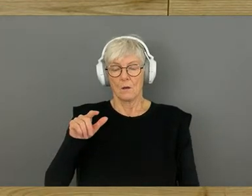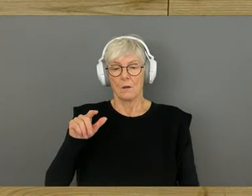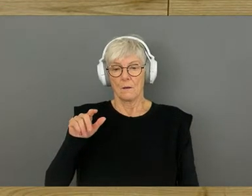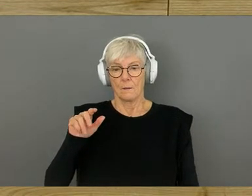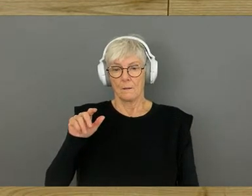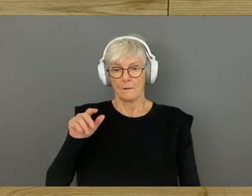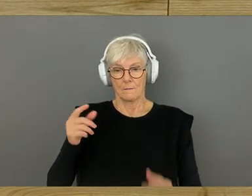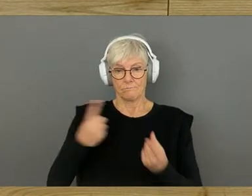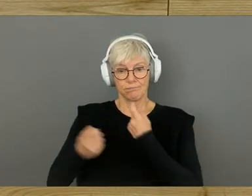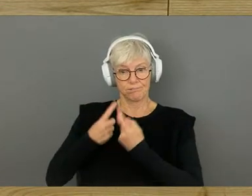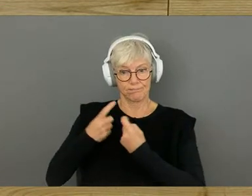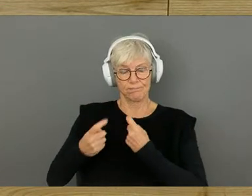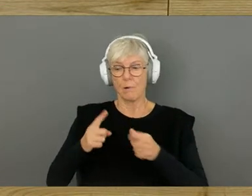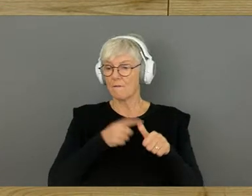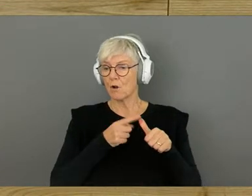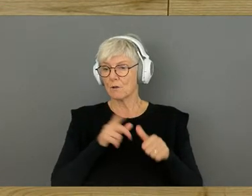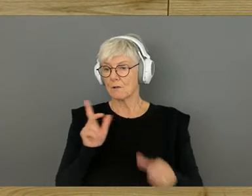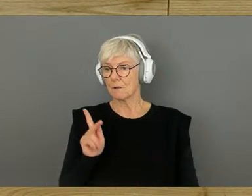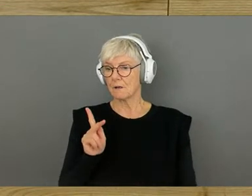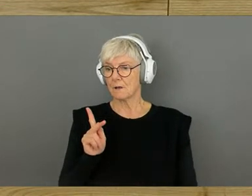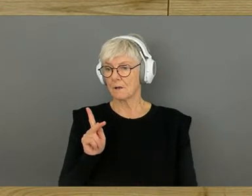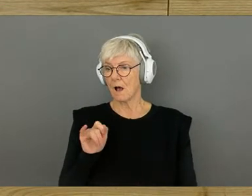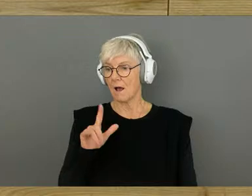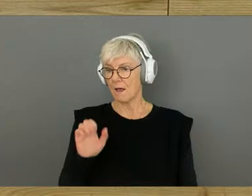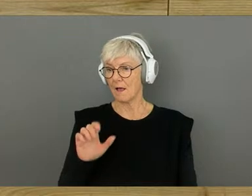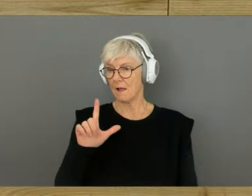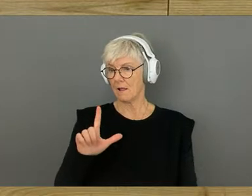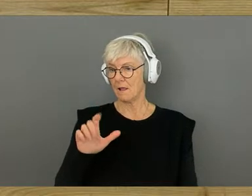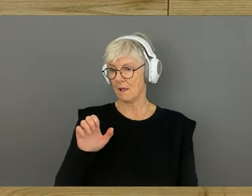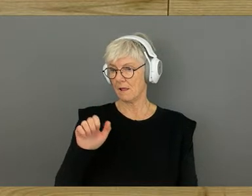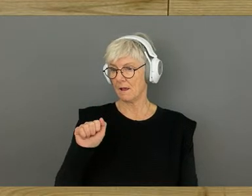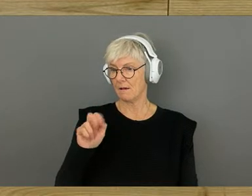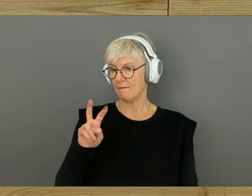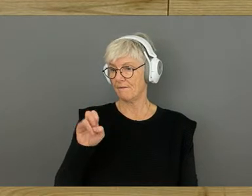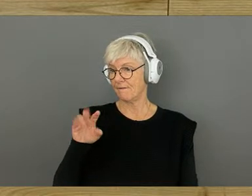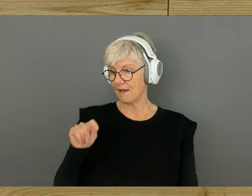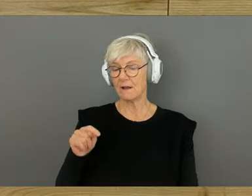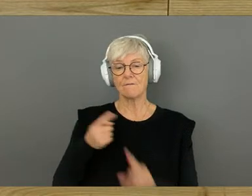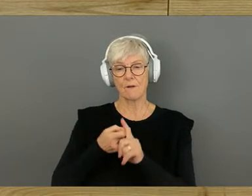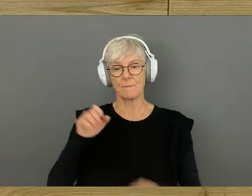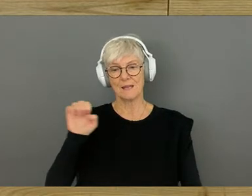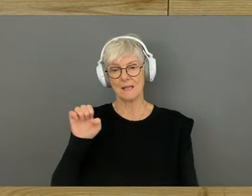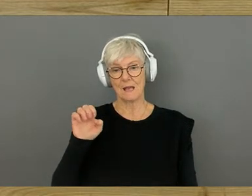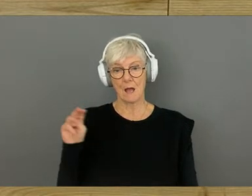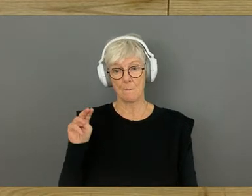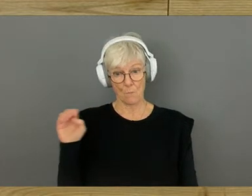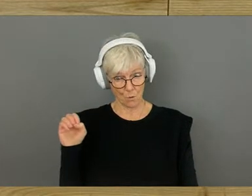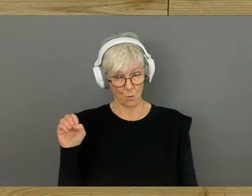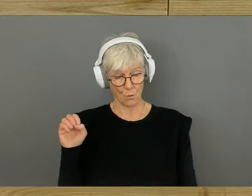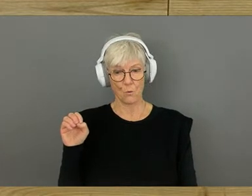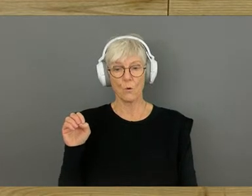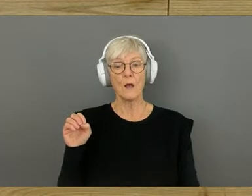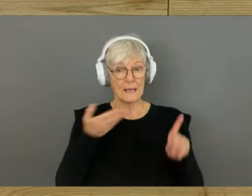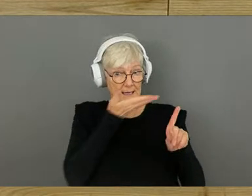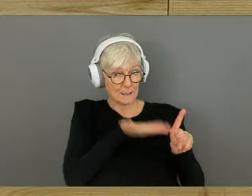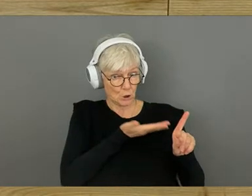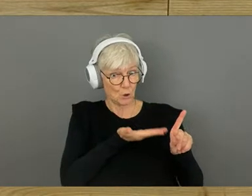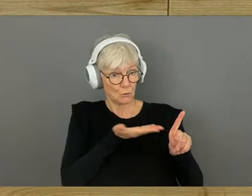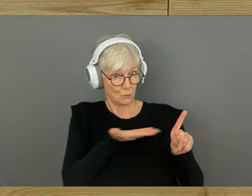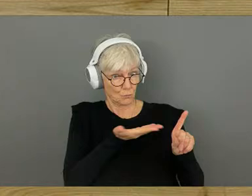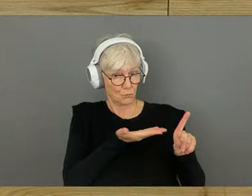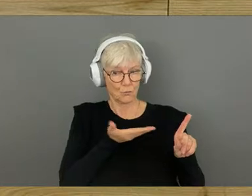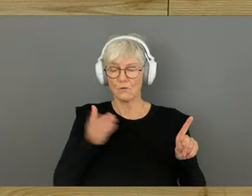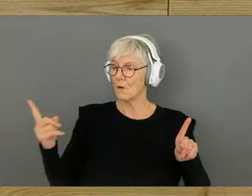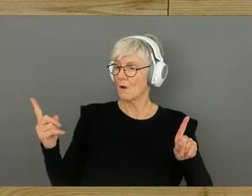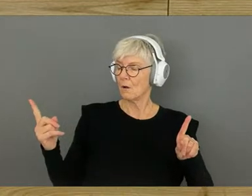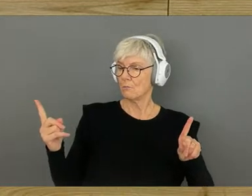Level, Director of New Brunswick Emergency Measures Organization. He is available to answer any questions. Avant de passer